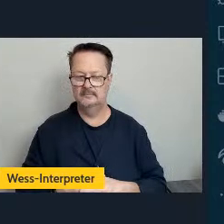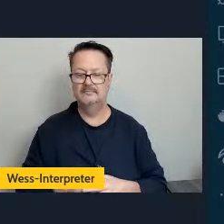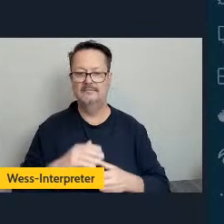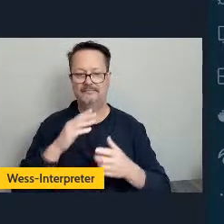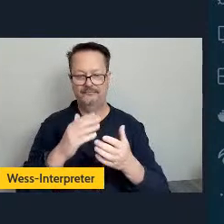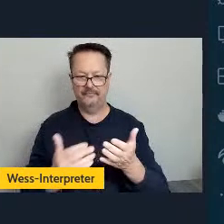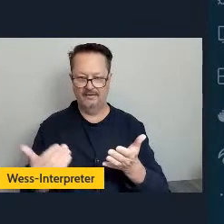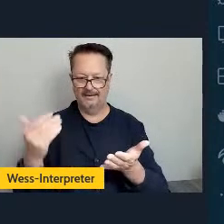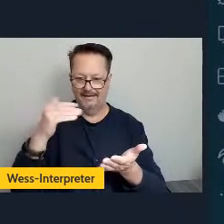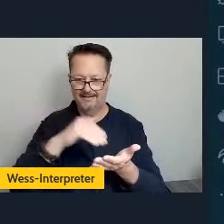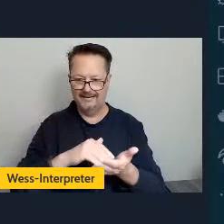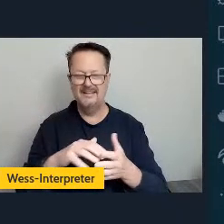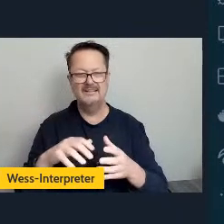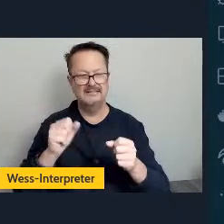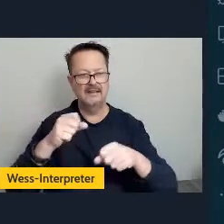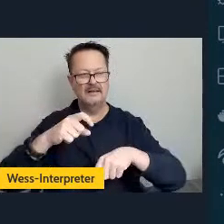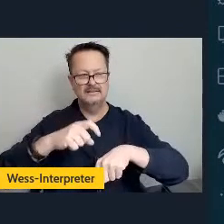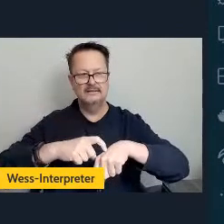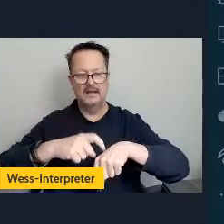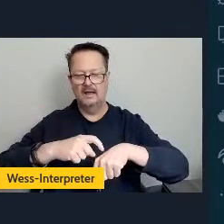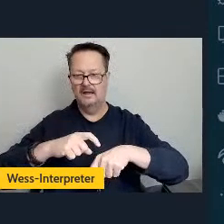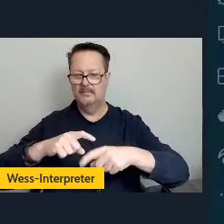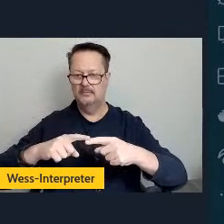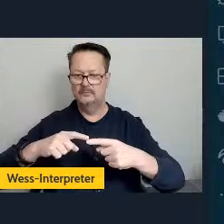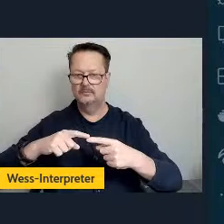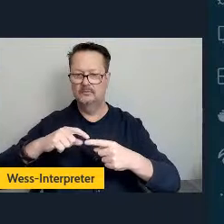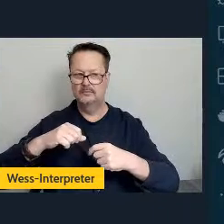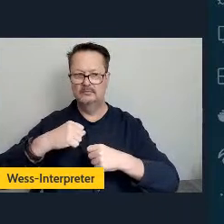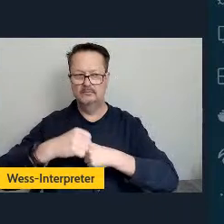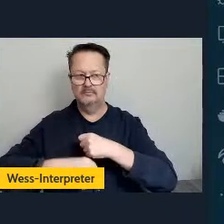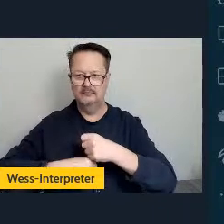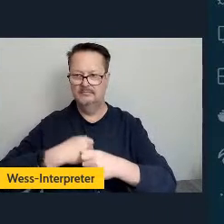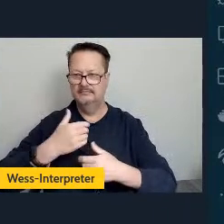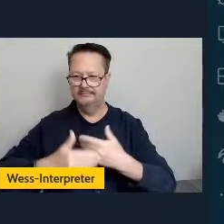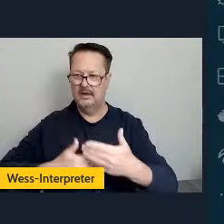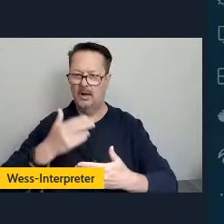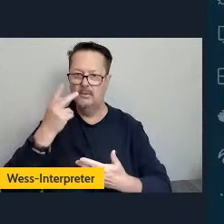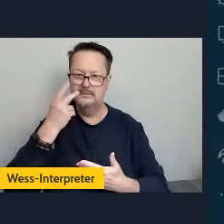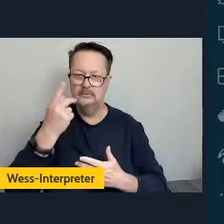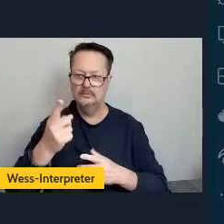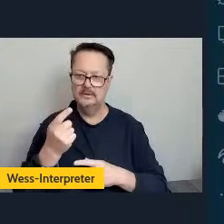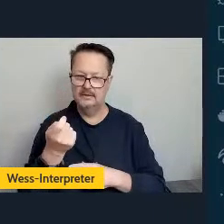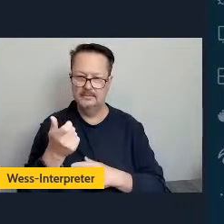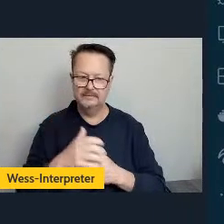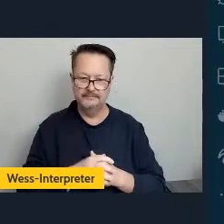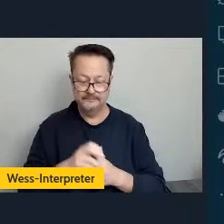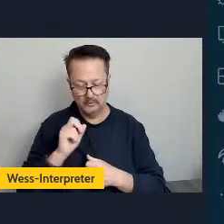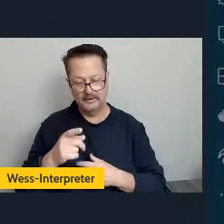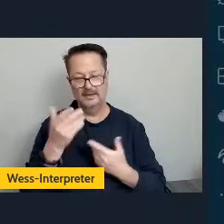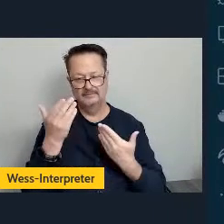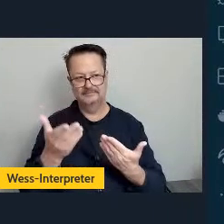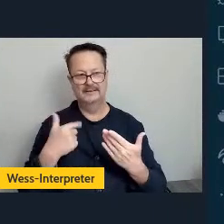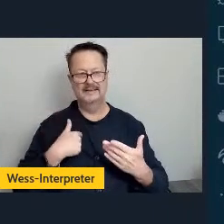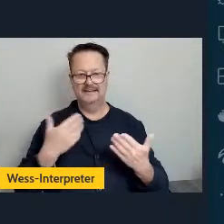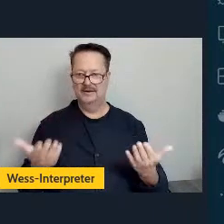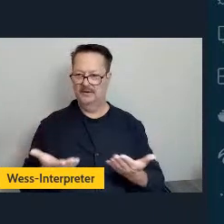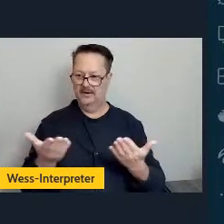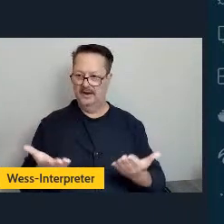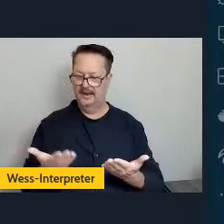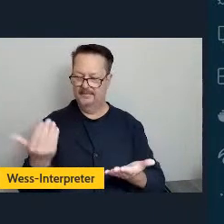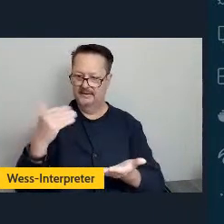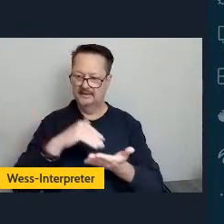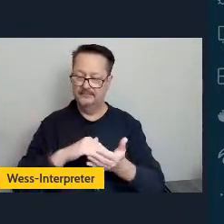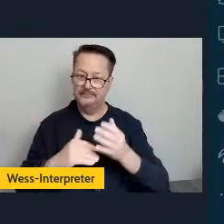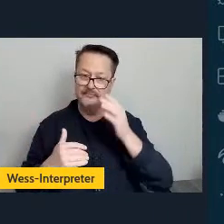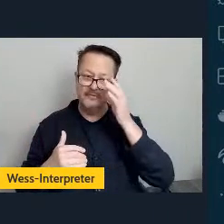Again, it takes some time and I'll see you in a bit. Okay, here I am again.